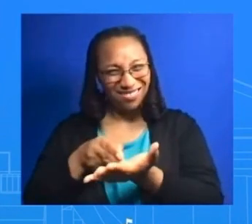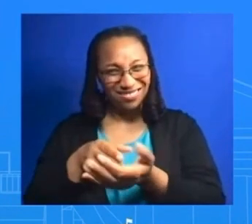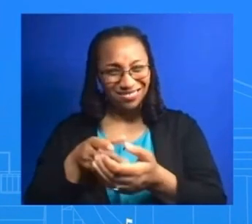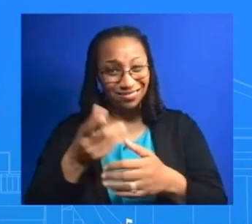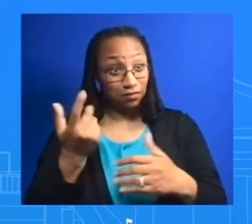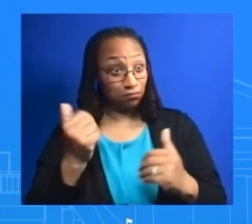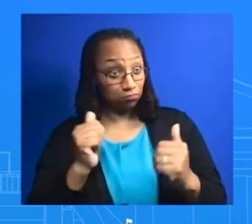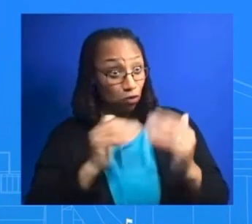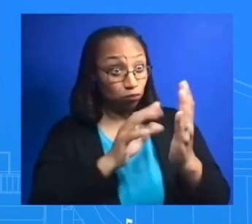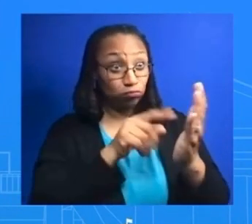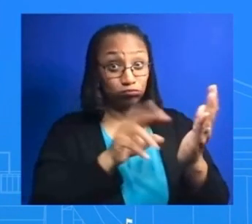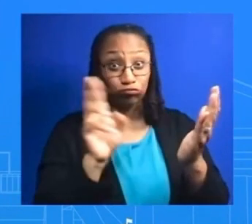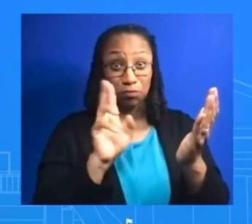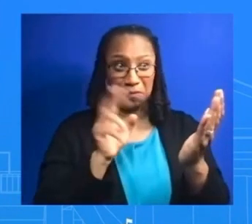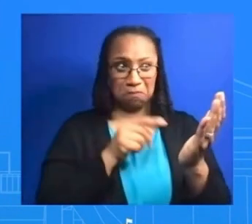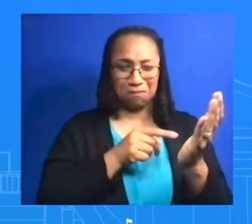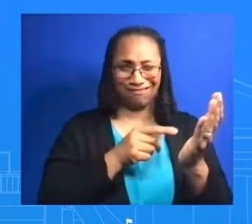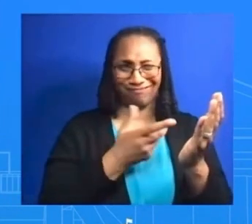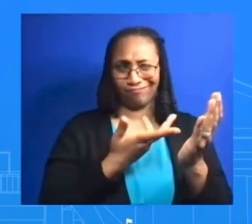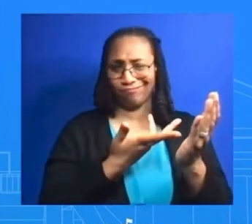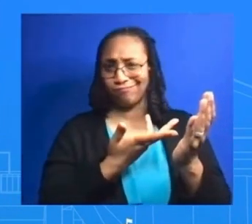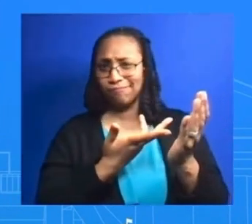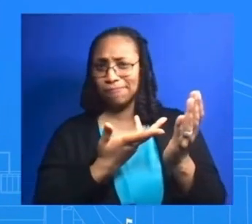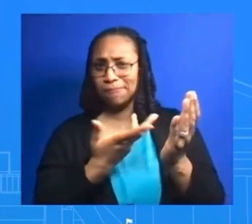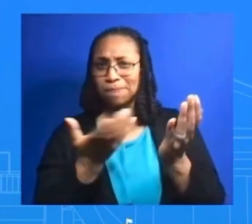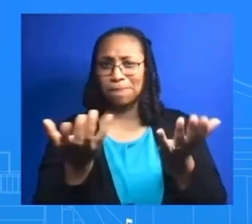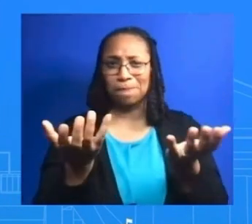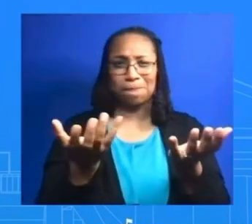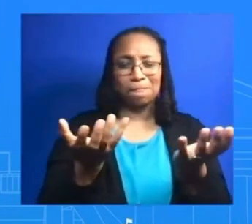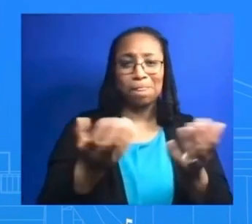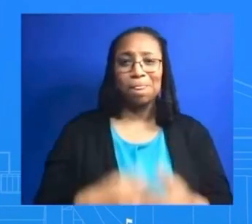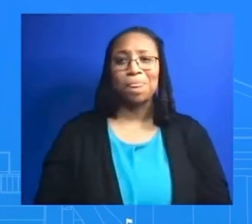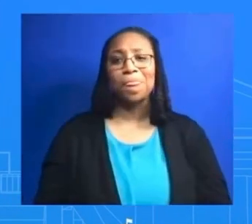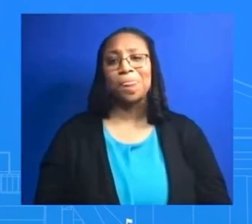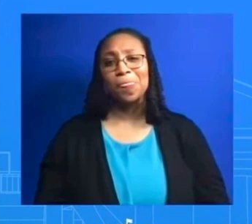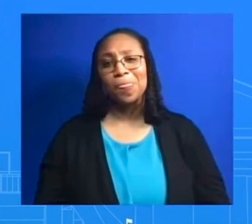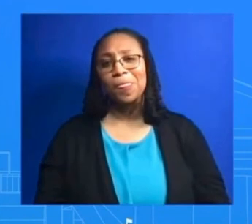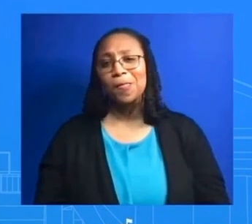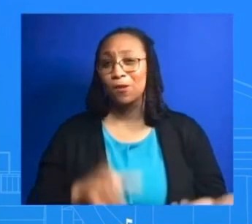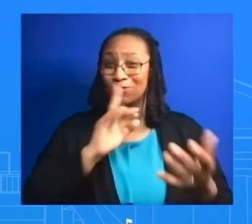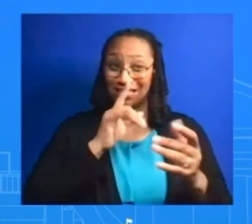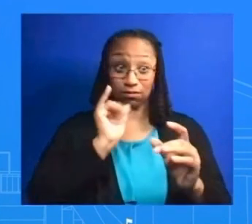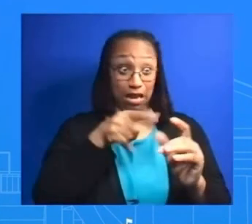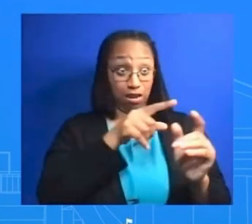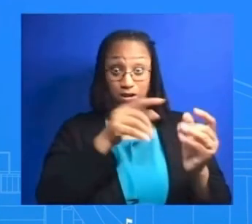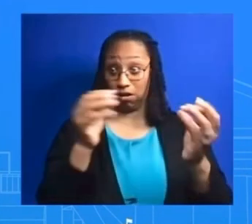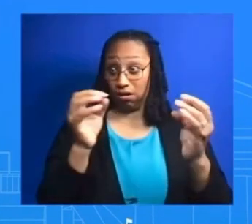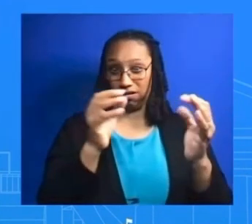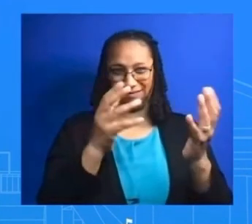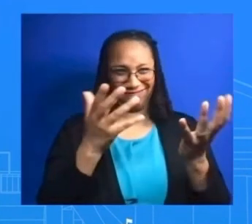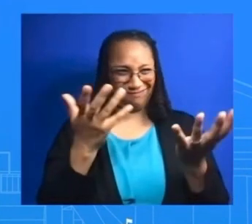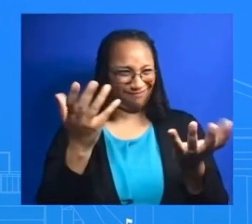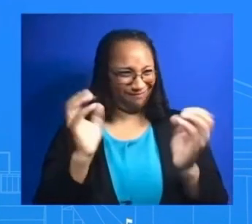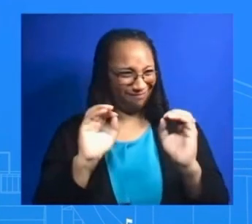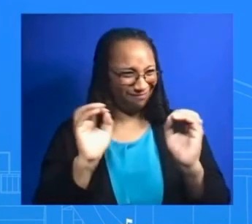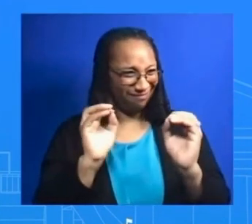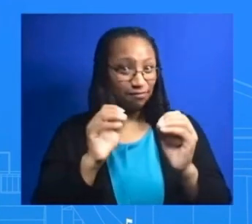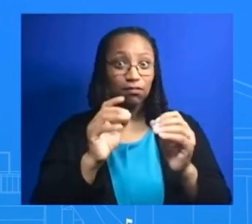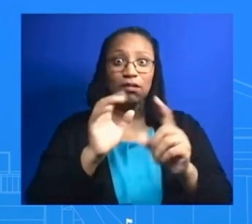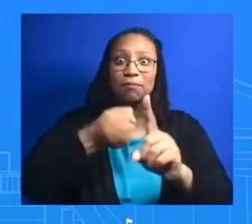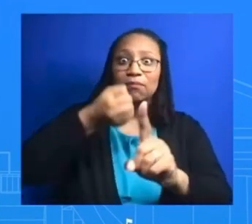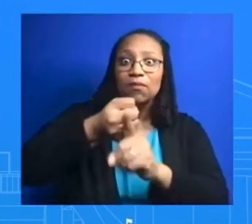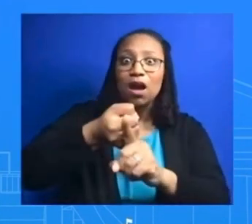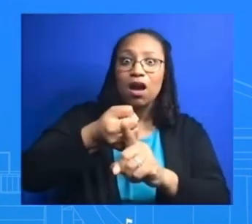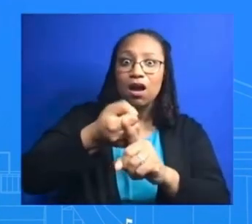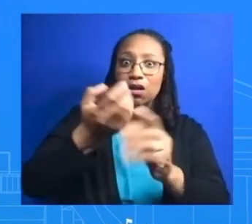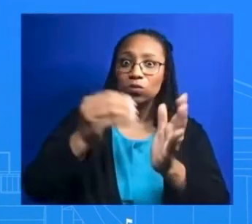the impact that they would have on students going forward? Both parties are really beholden to